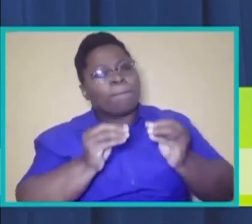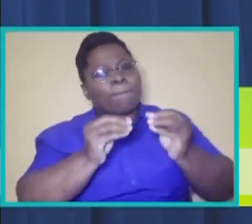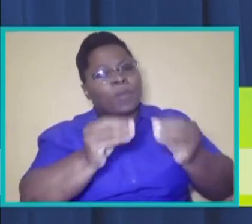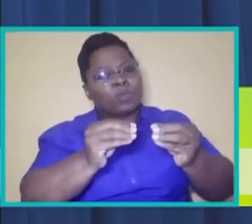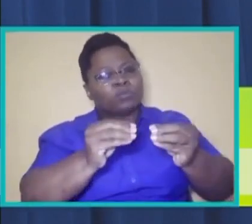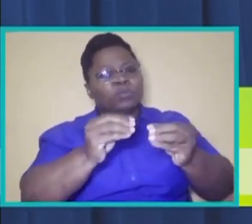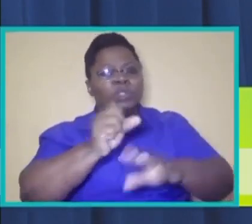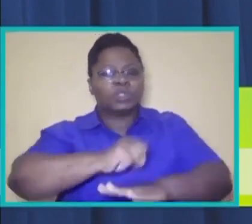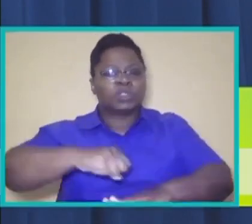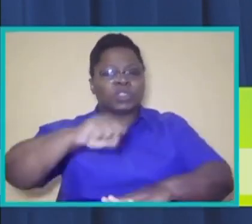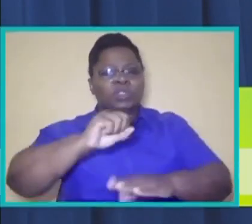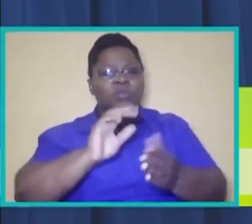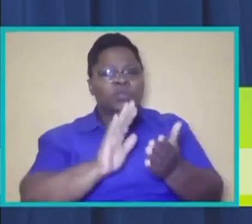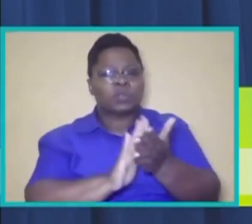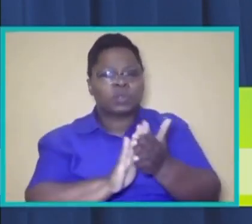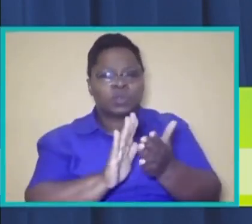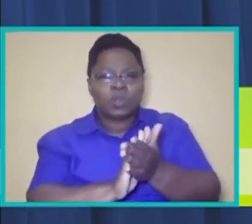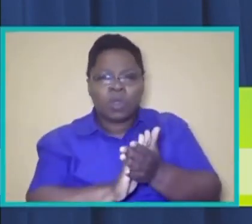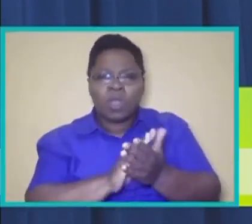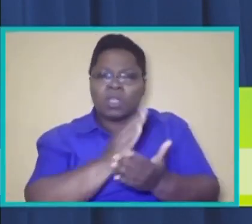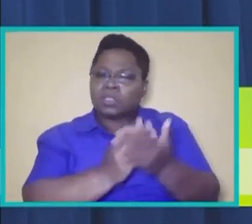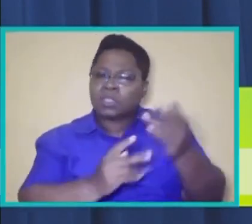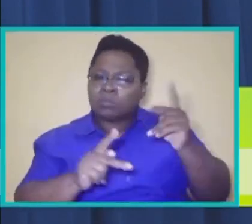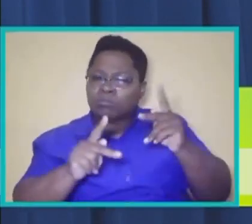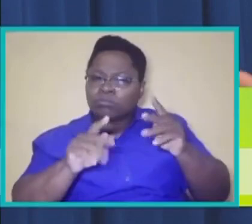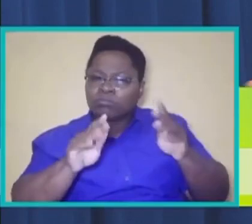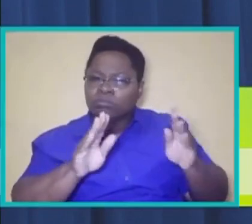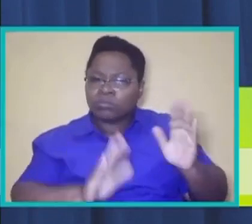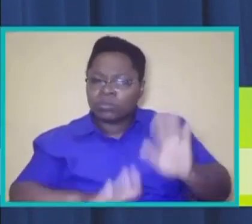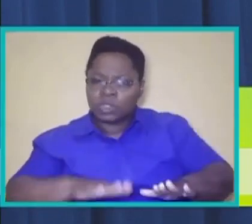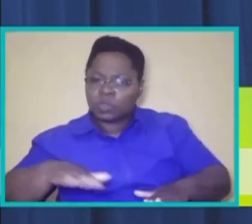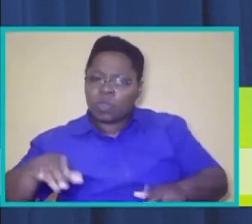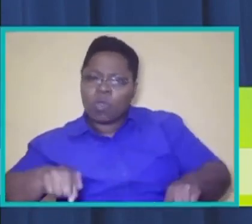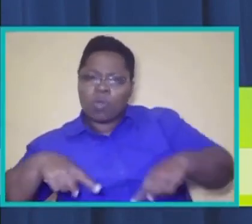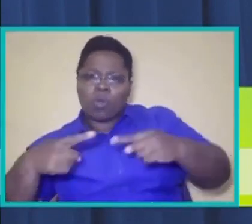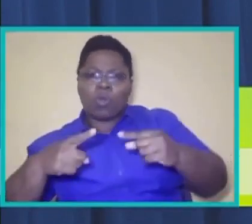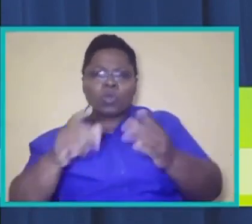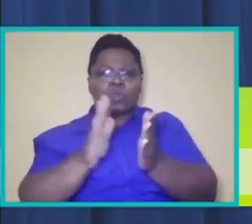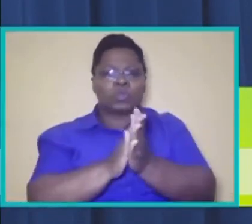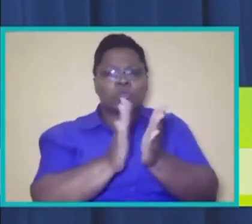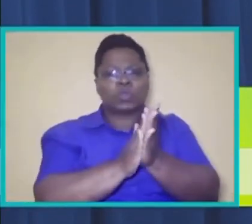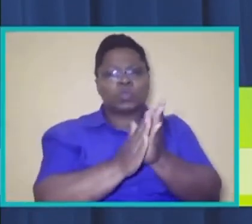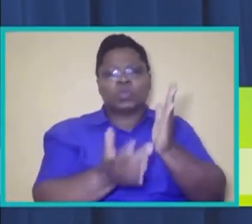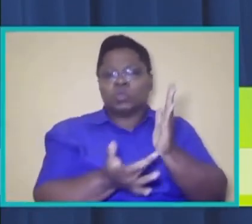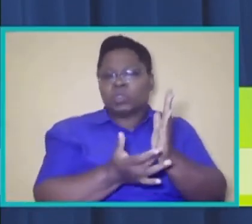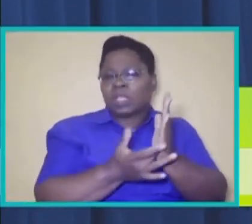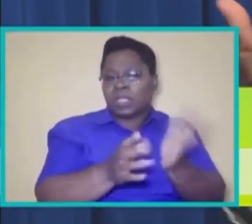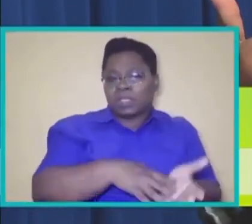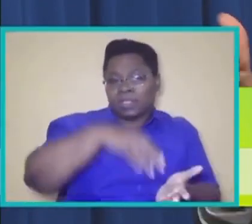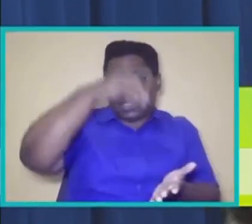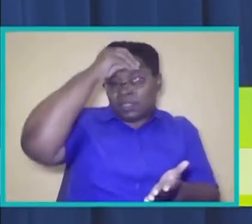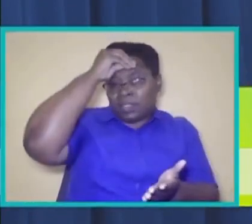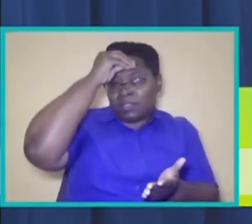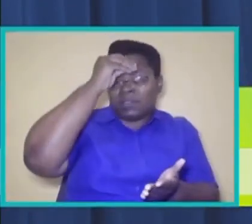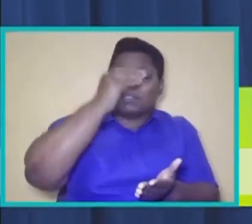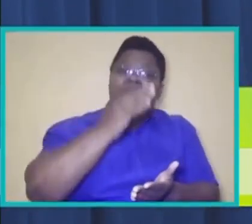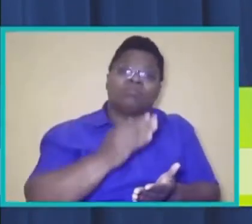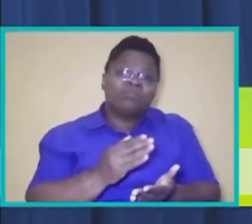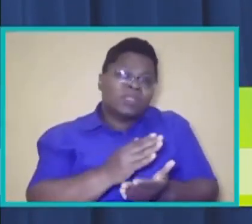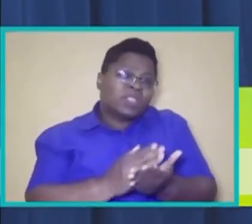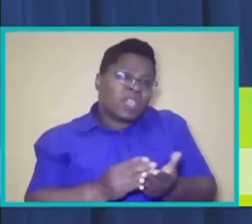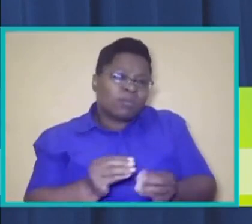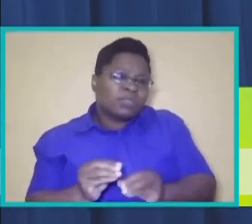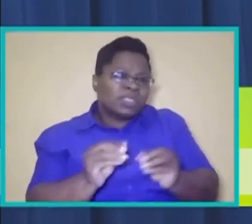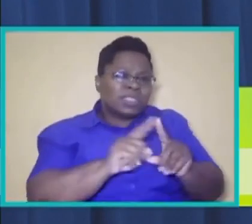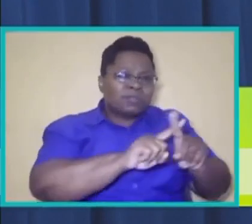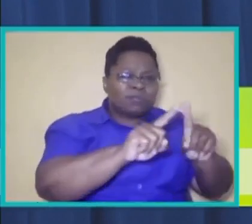technical, vocational institutes and all of that, really does just that. You look at students within the primary